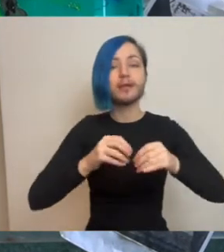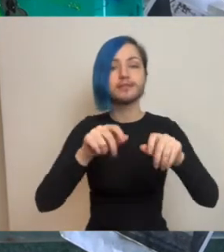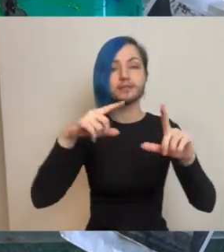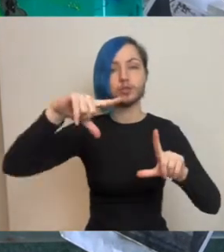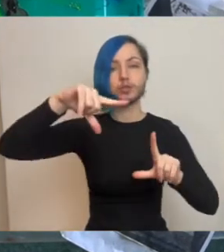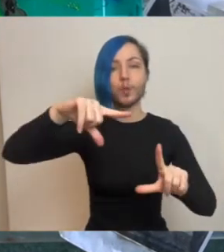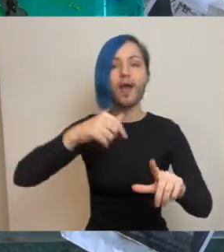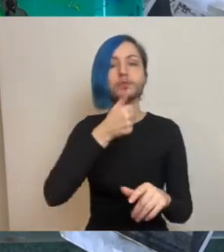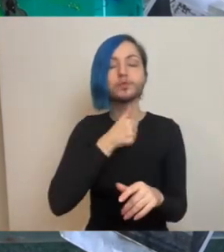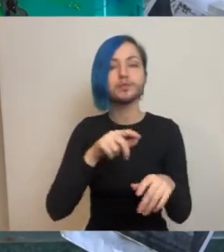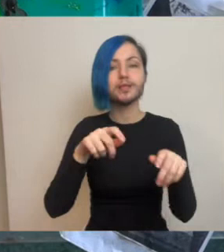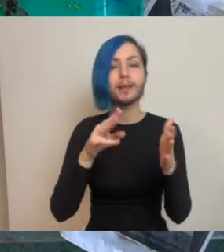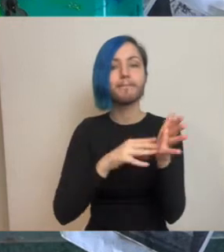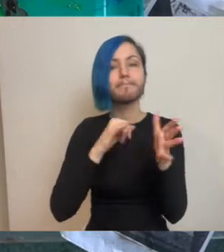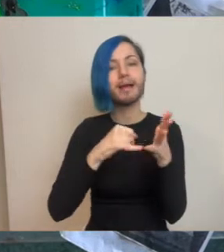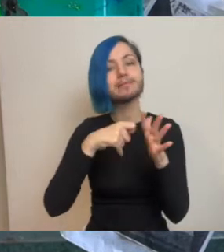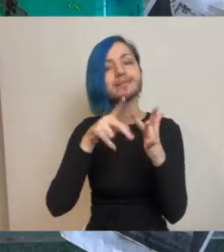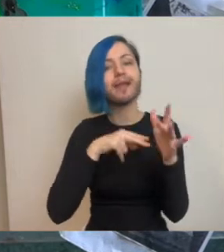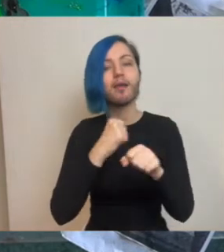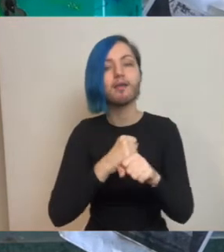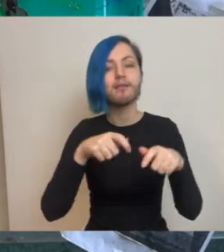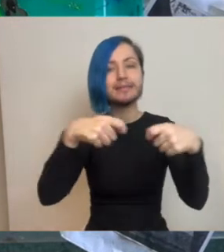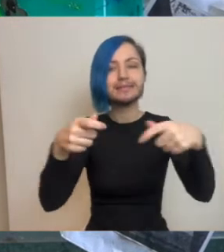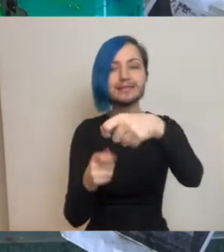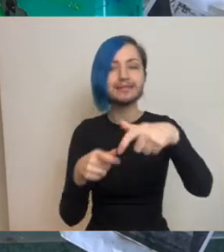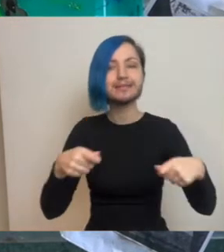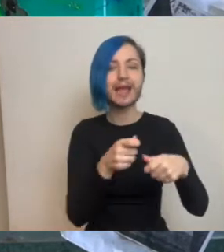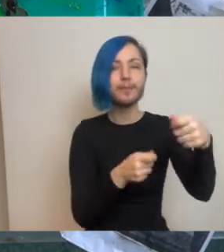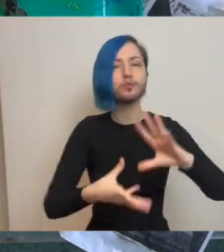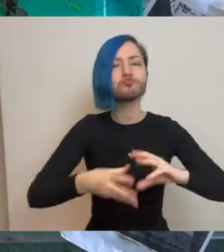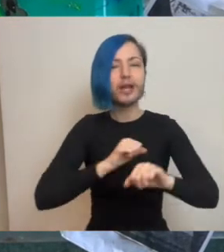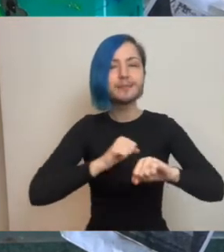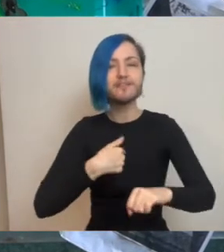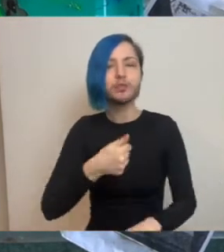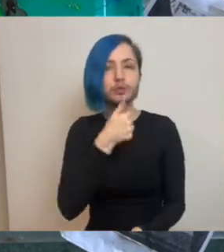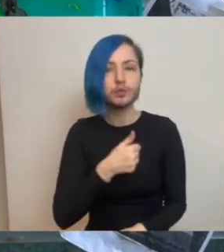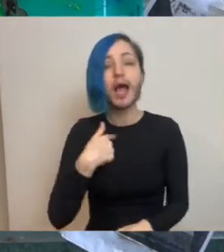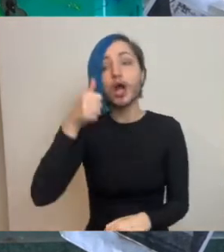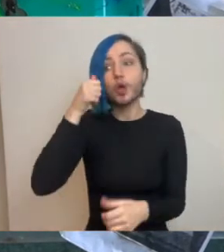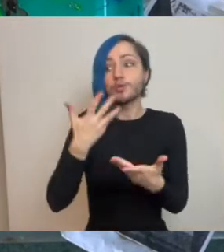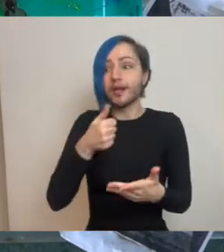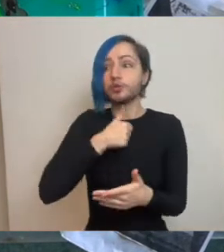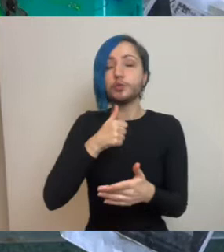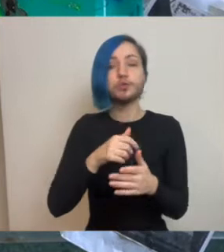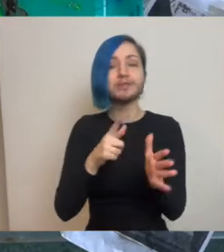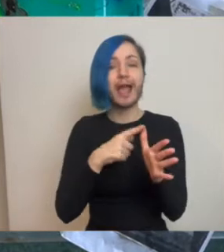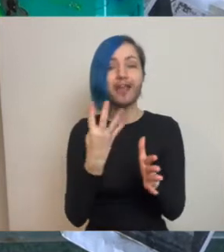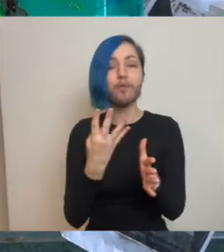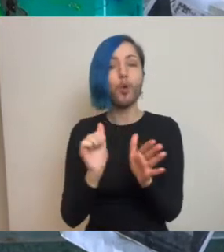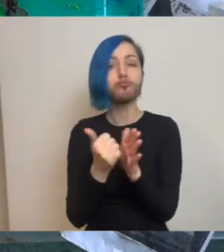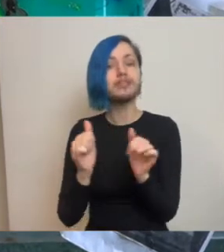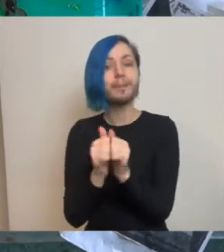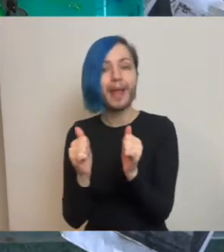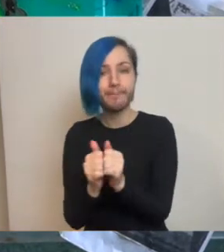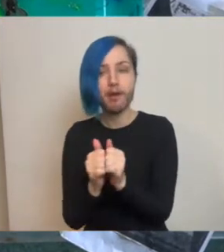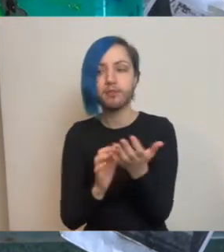tape just so that I would have, you know, a space that I'm going to use, because I'm using A4 paper today, A4 printer paper. I've made it so